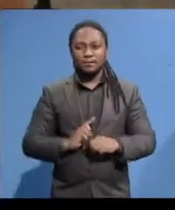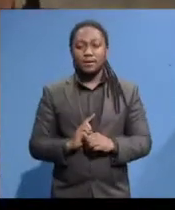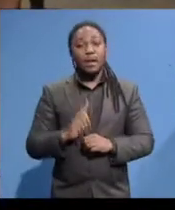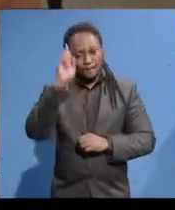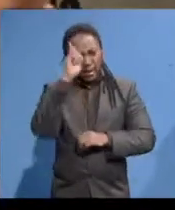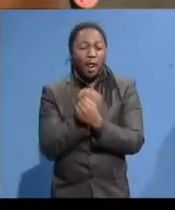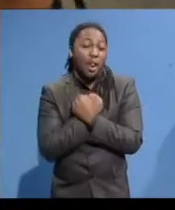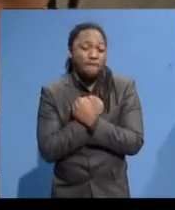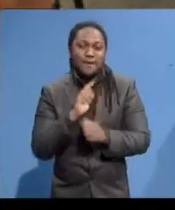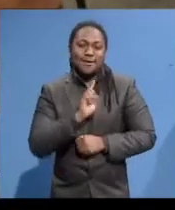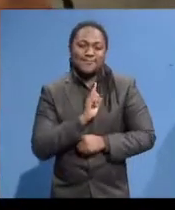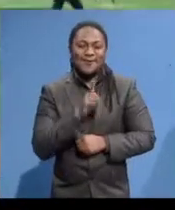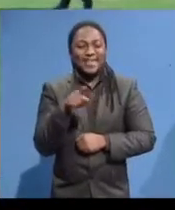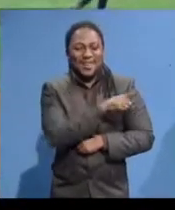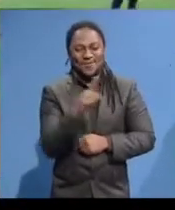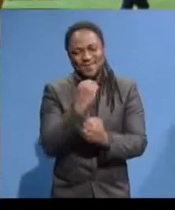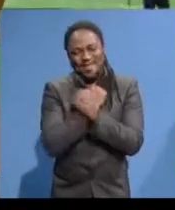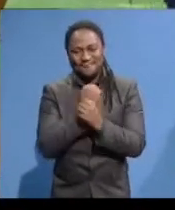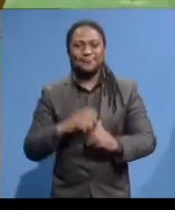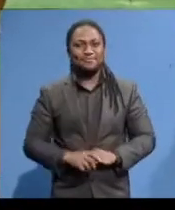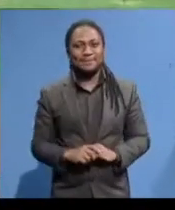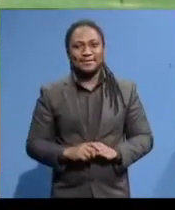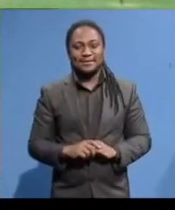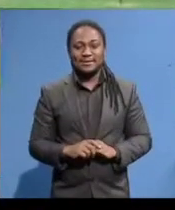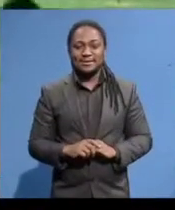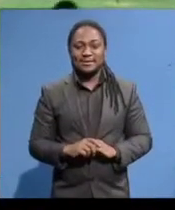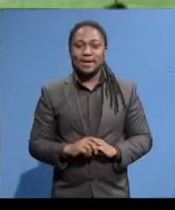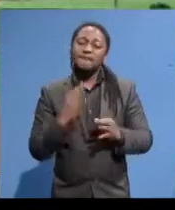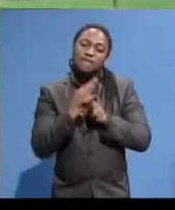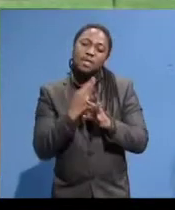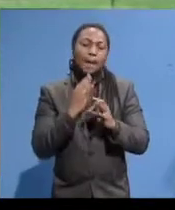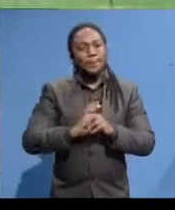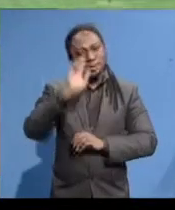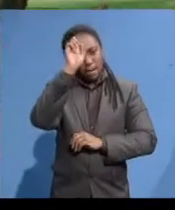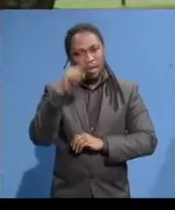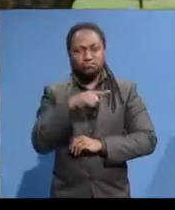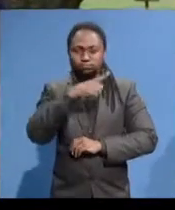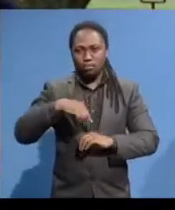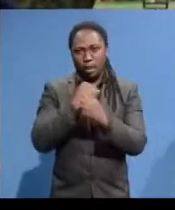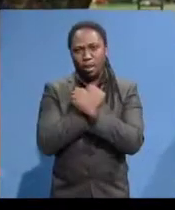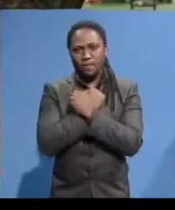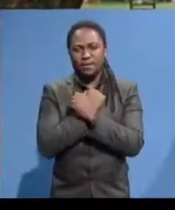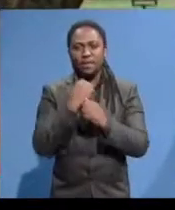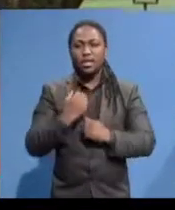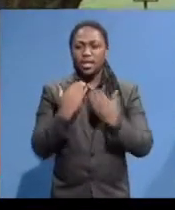Mandela because he loves children. Dr. Mandela, we love you because you love children. I